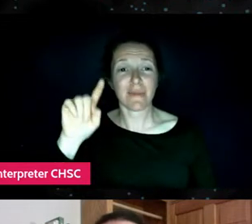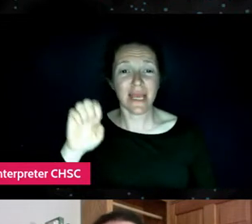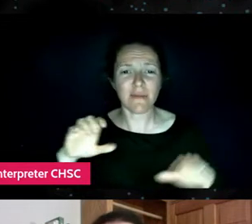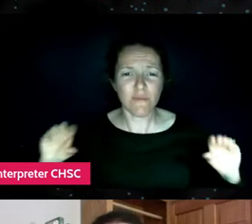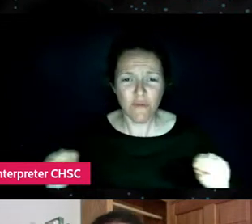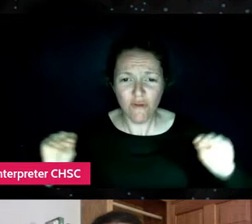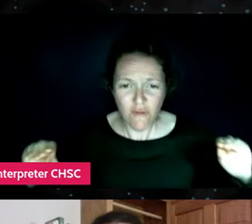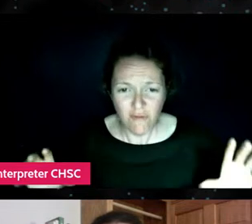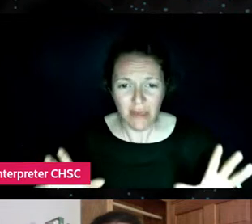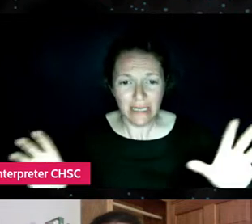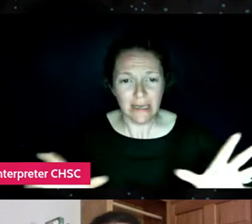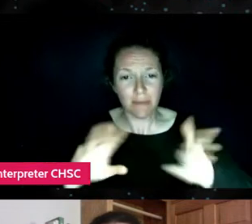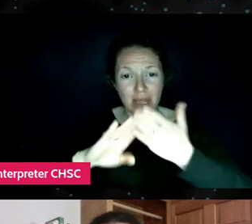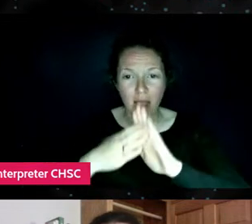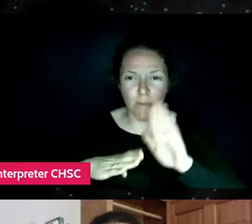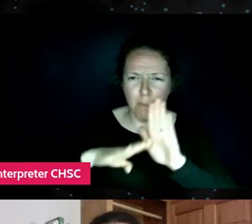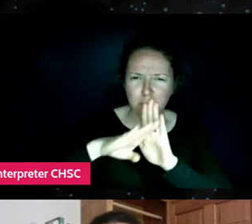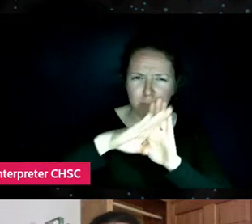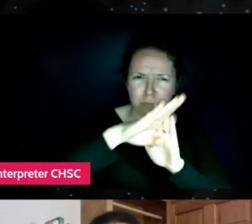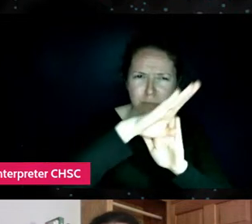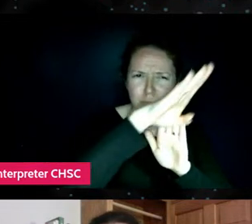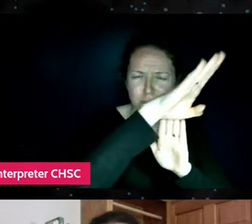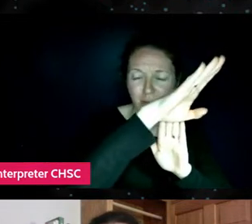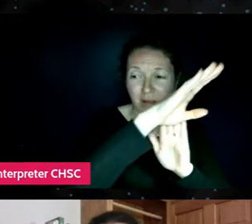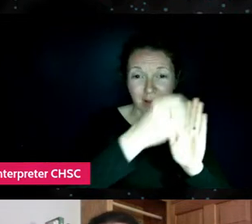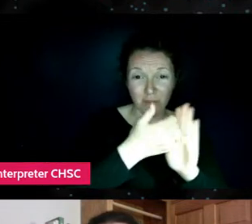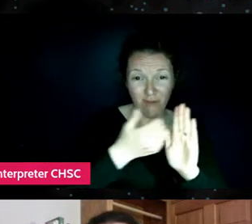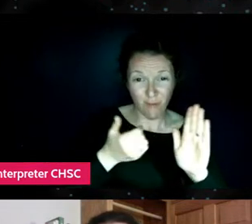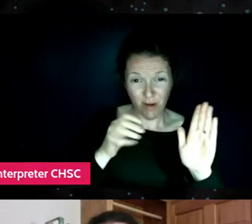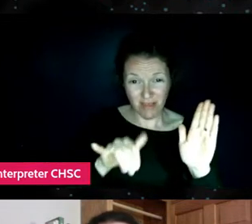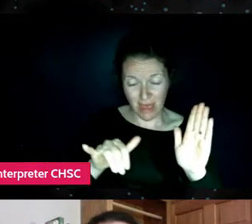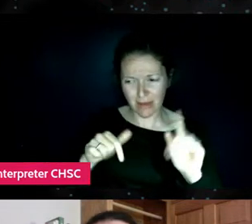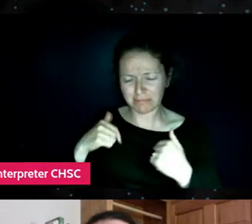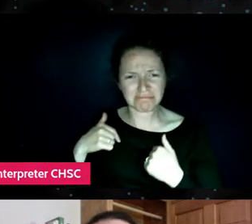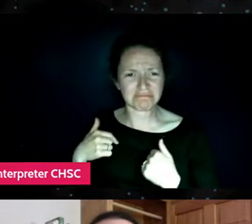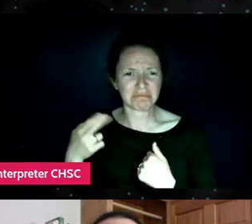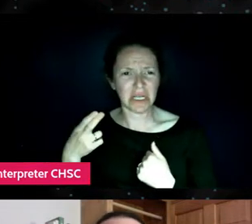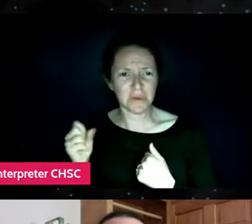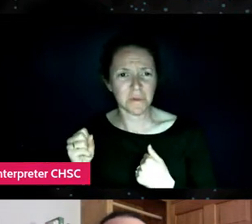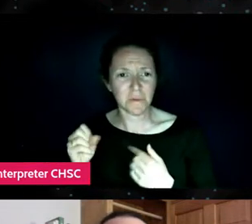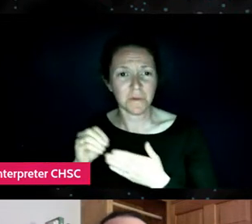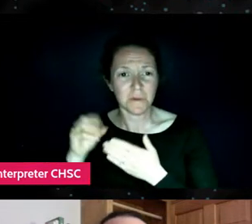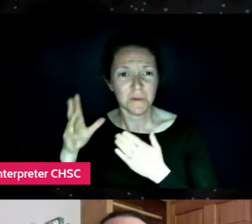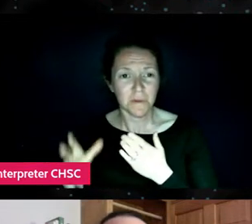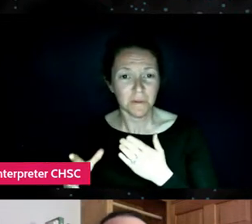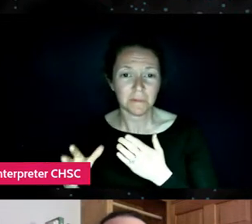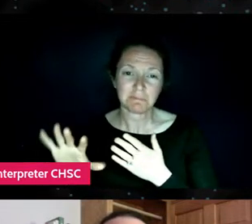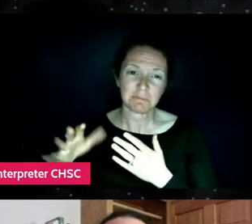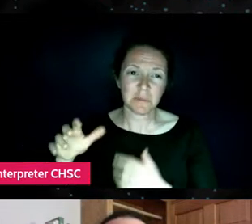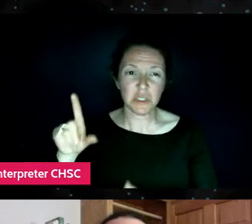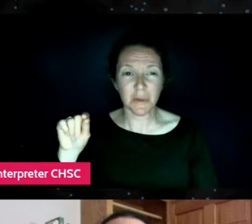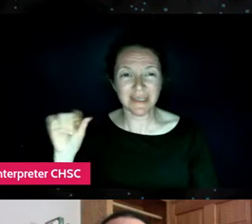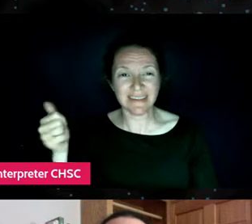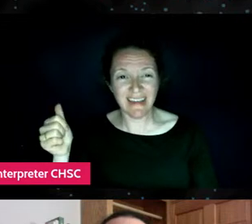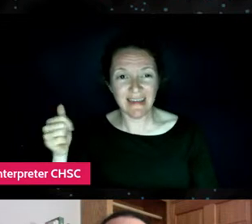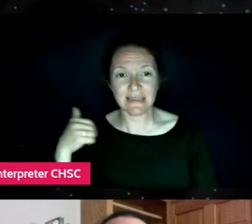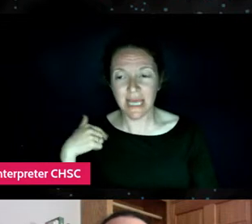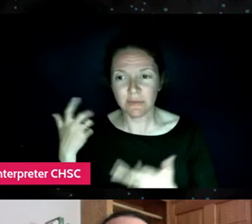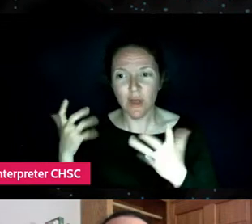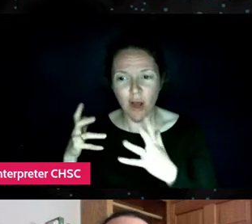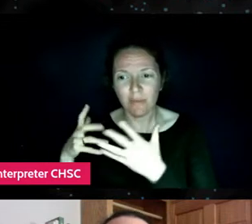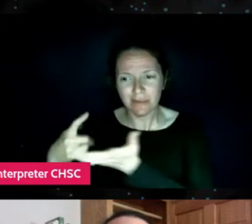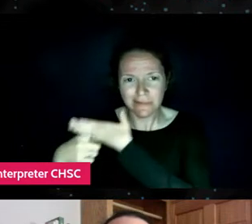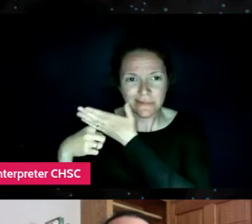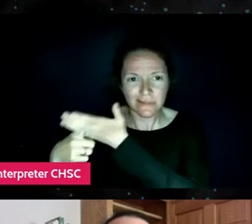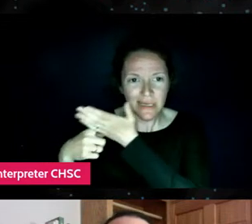as prominent as it was, even back when I was in high school in the mid 2010s, I was talking about this issue.